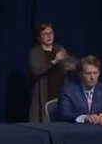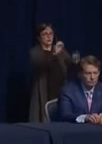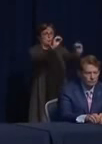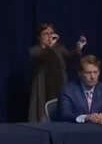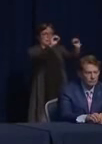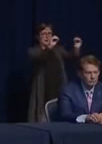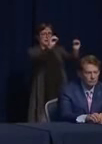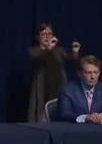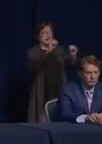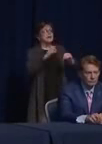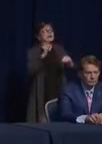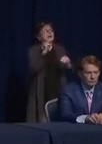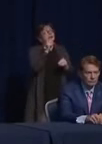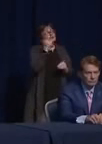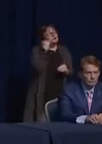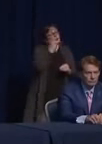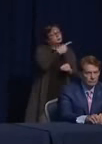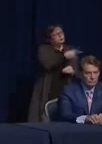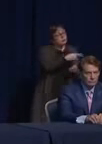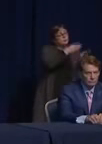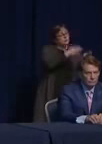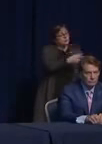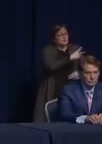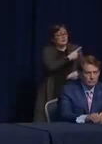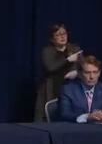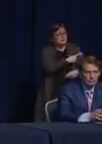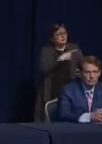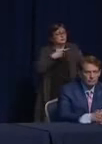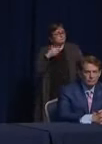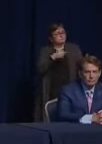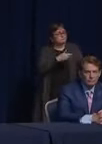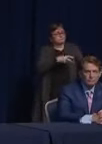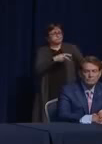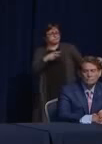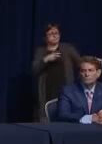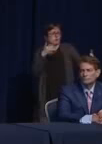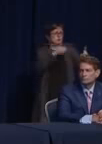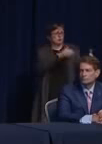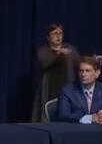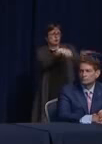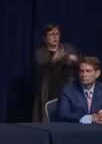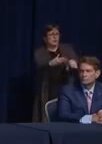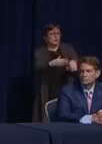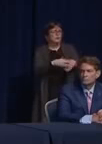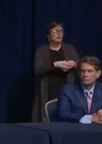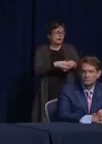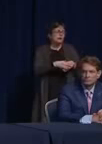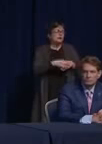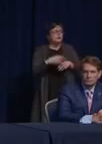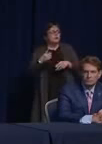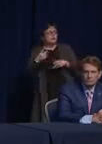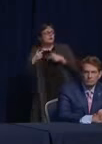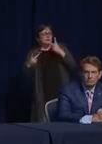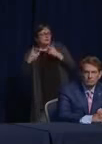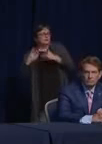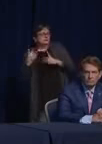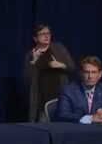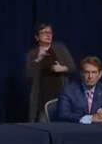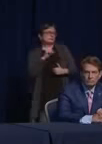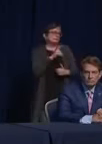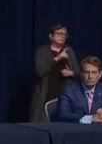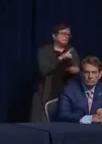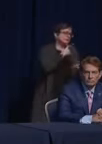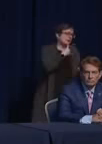end-of-life situations. And all vendors that are even dropping something off cannot go past the front